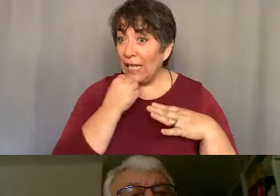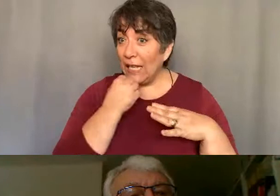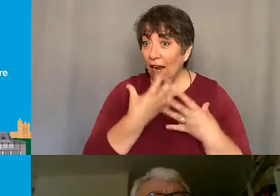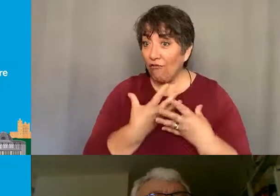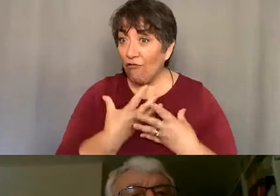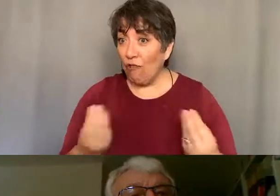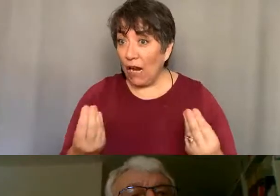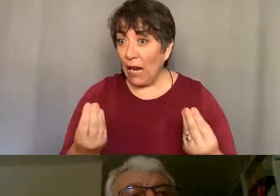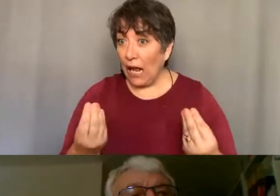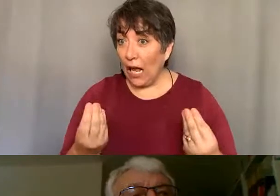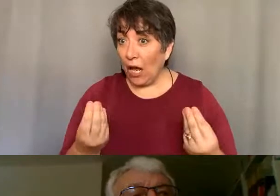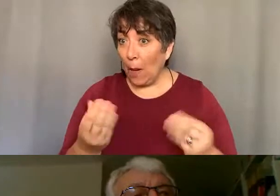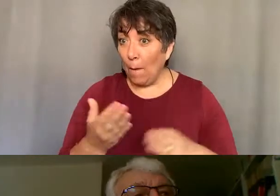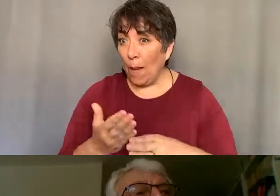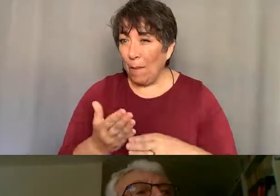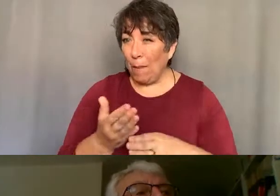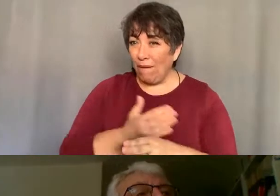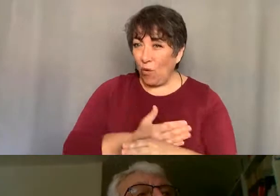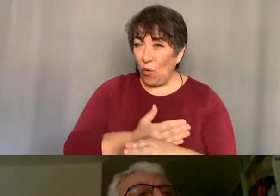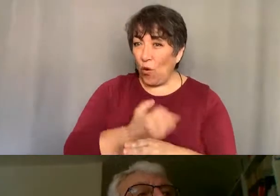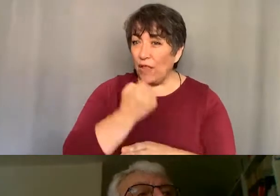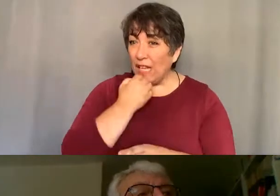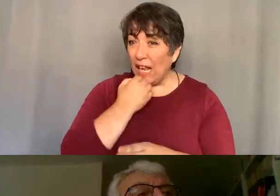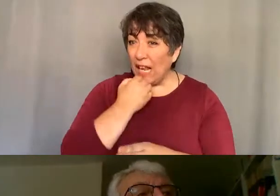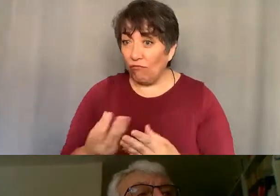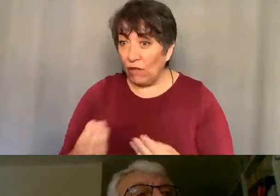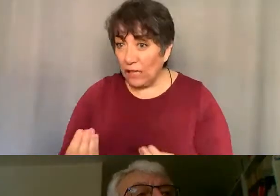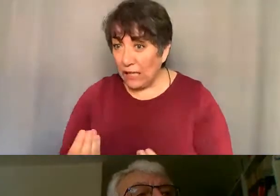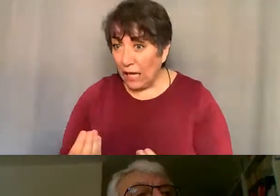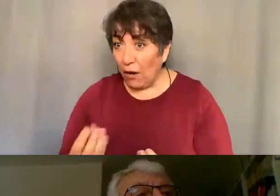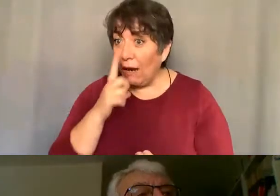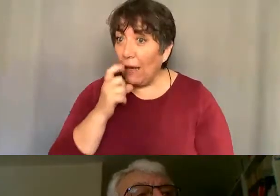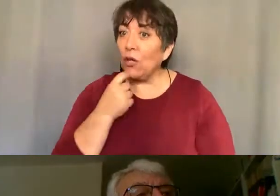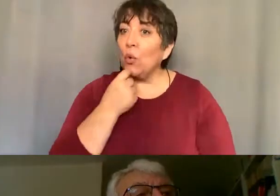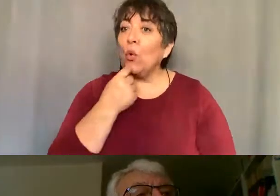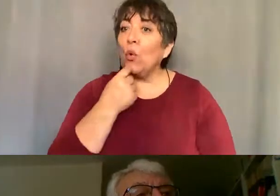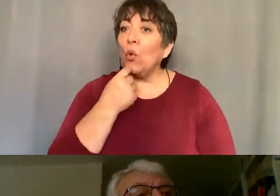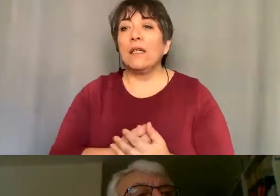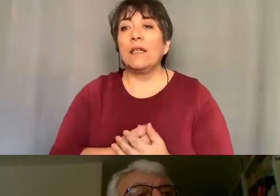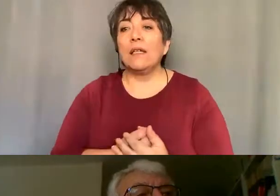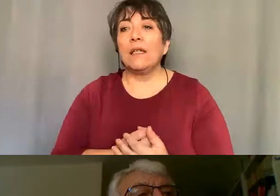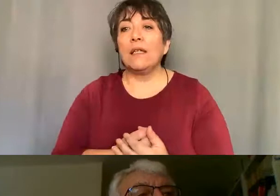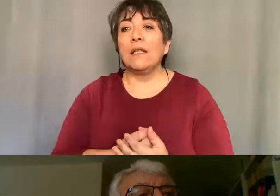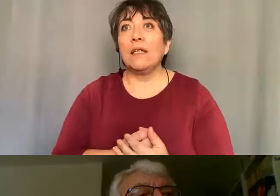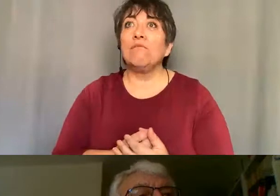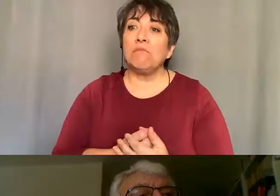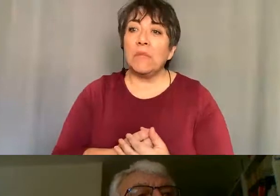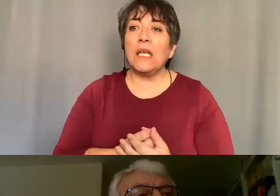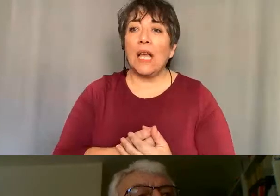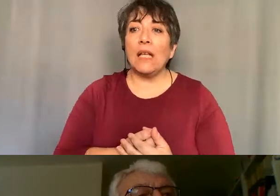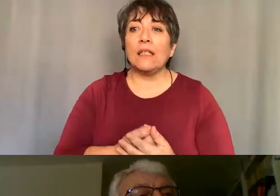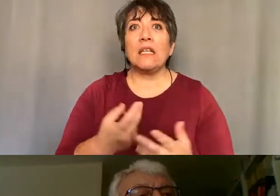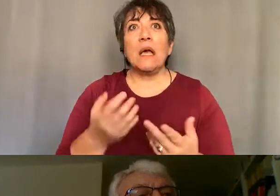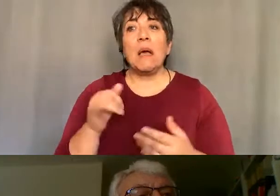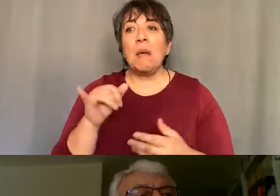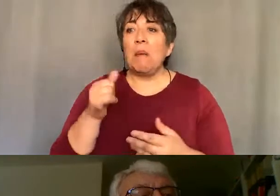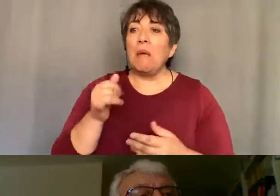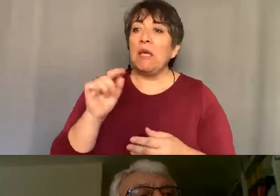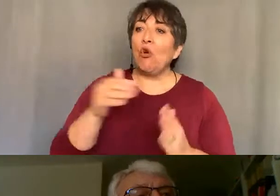you for this question. We get asked this quite a lot because sometimes the medications are just slightly out of date. If you've got a 28-day or you've got a 38-day